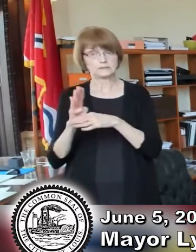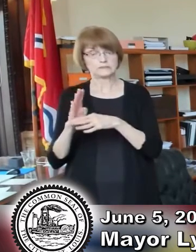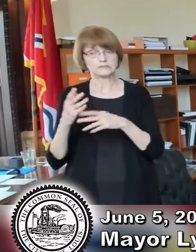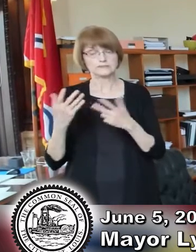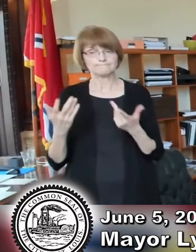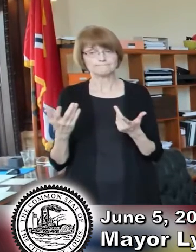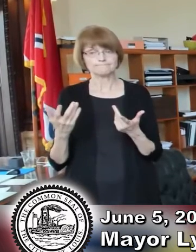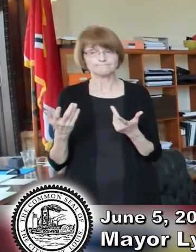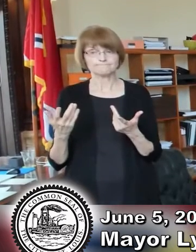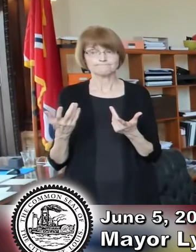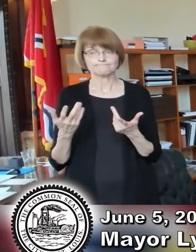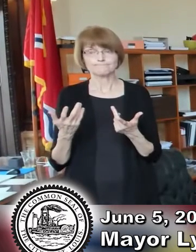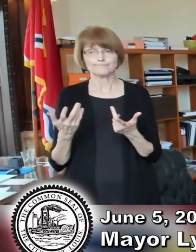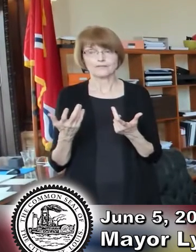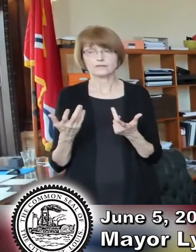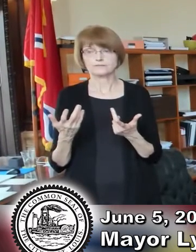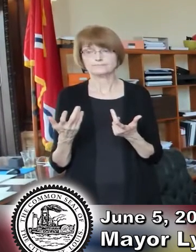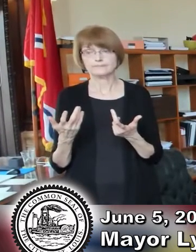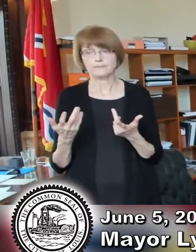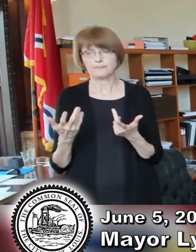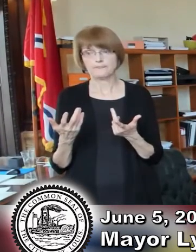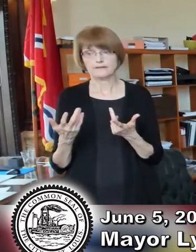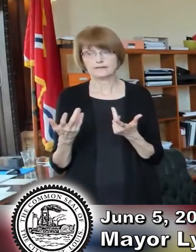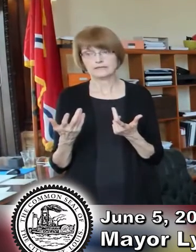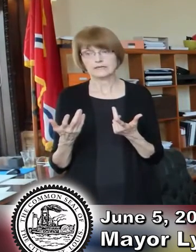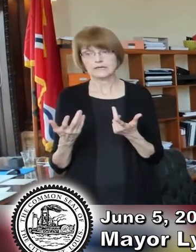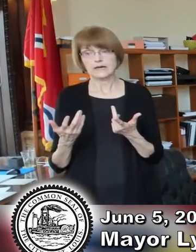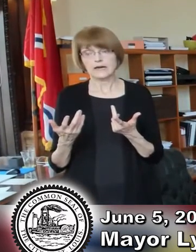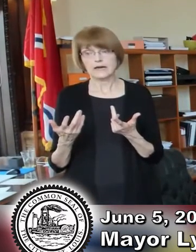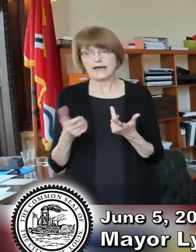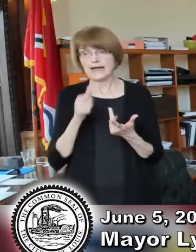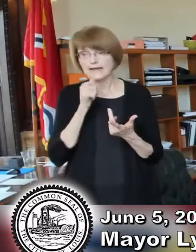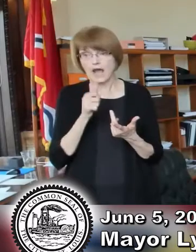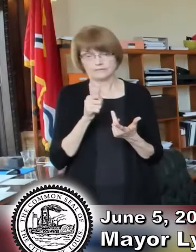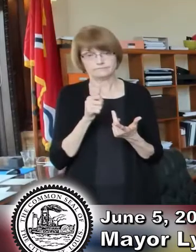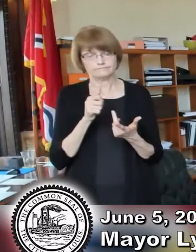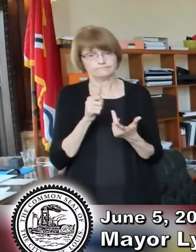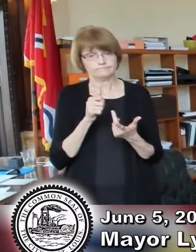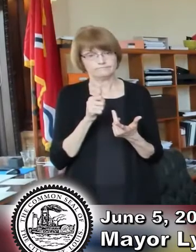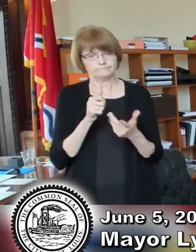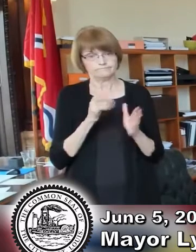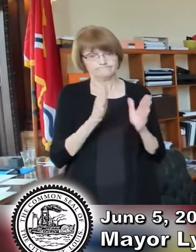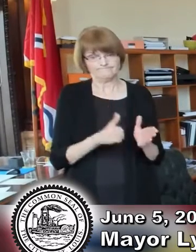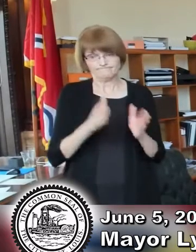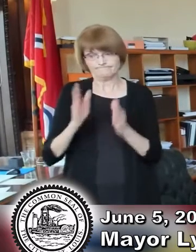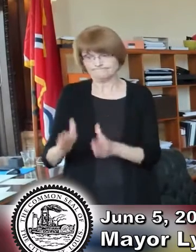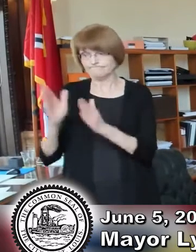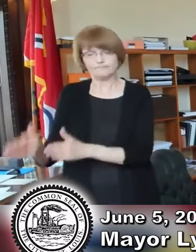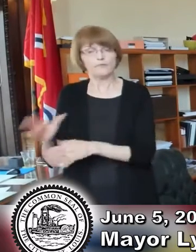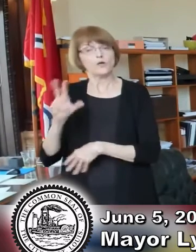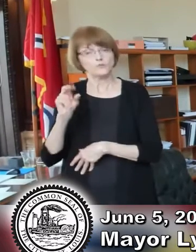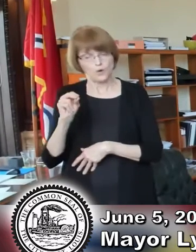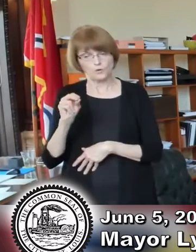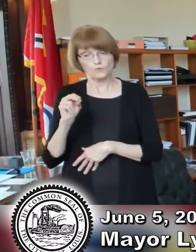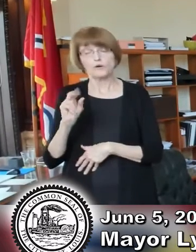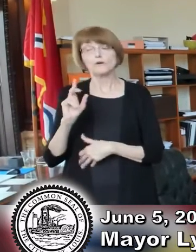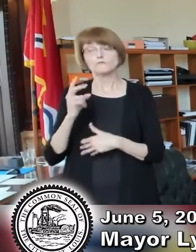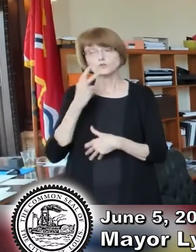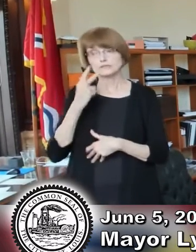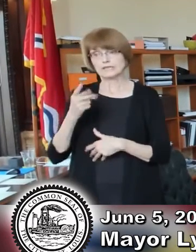I don't know if there really are going to be those phases as defined. What I think you're going to see is large